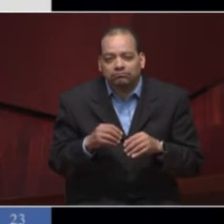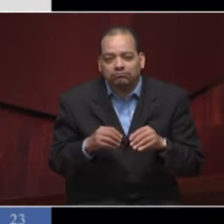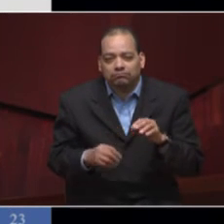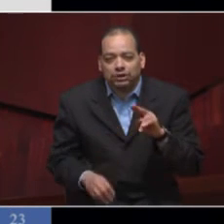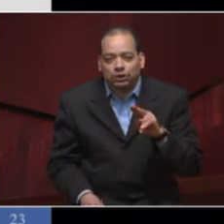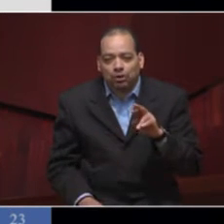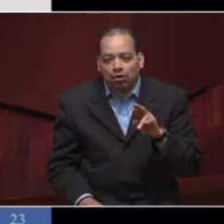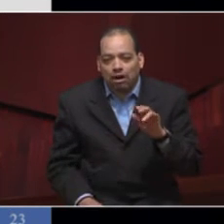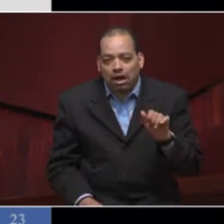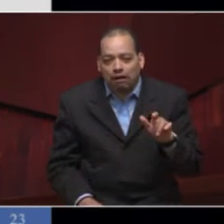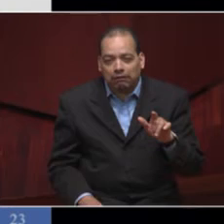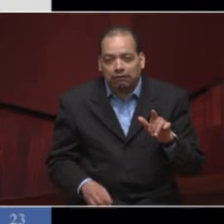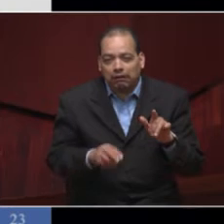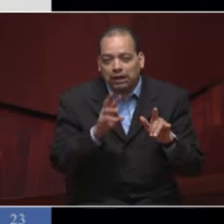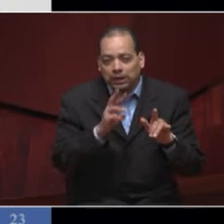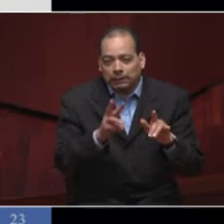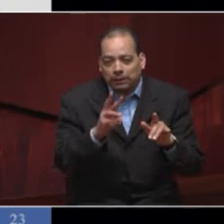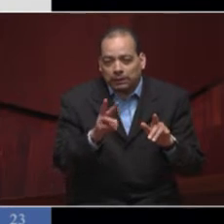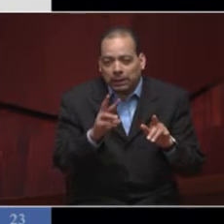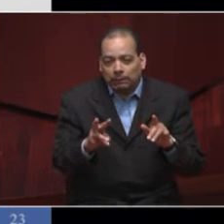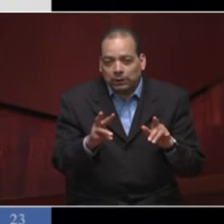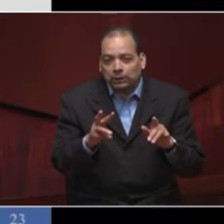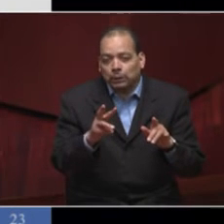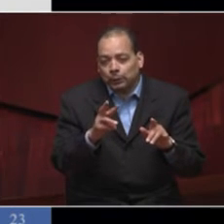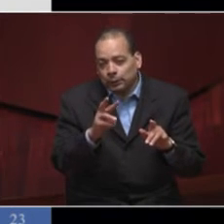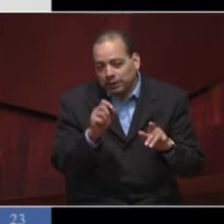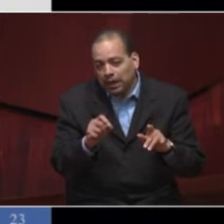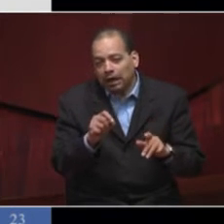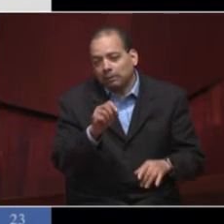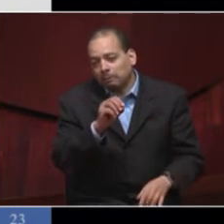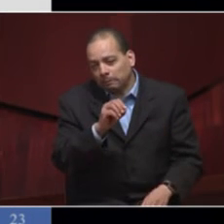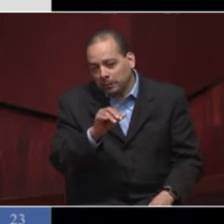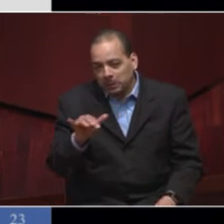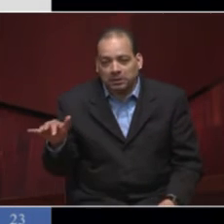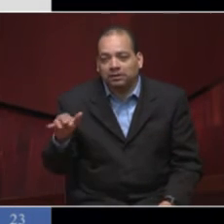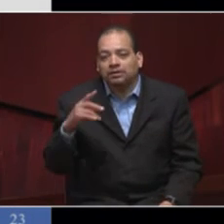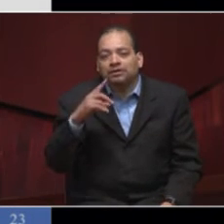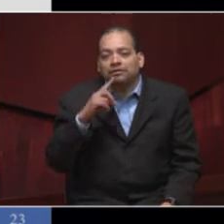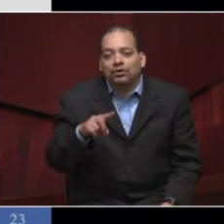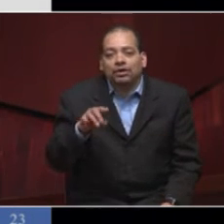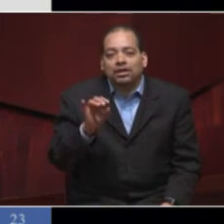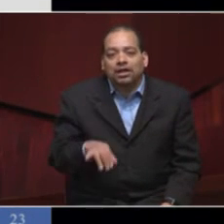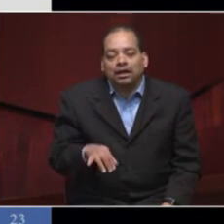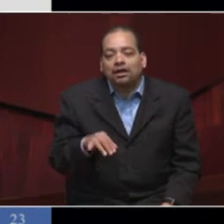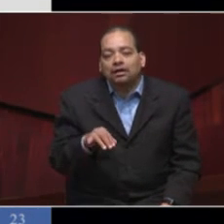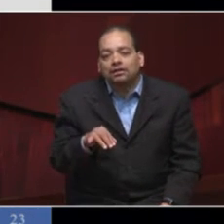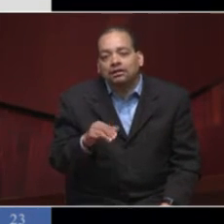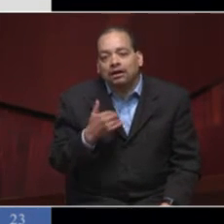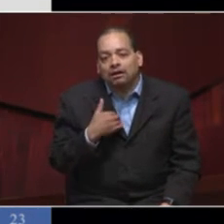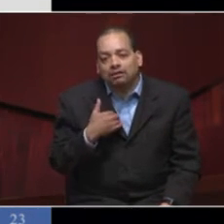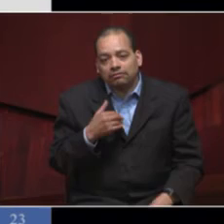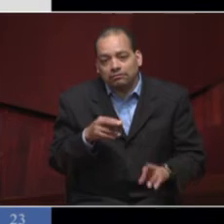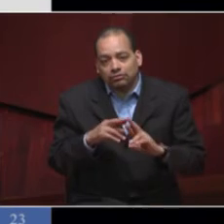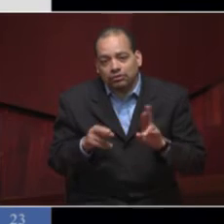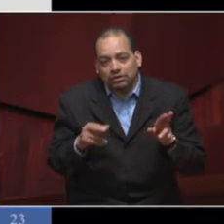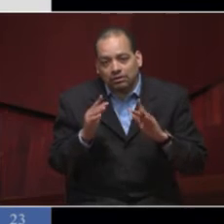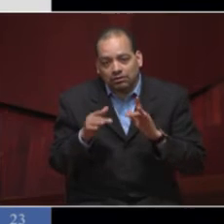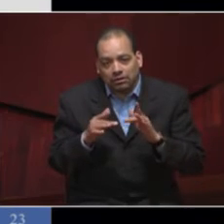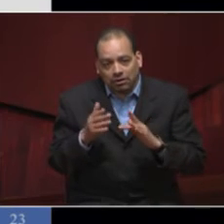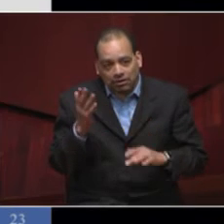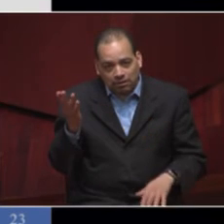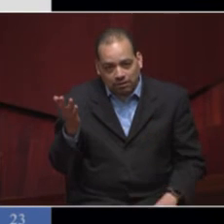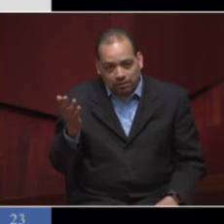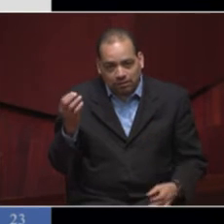URL for the National Declassification Center's posting of that form. The form is available online. There's a lot of